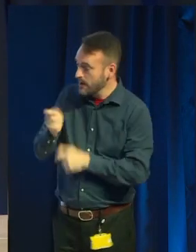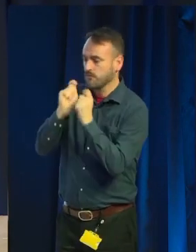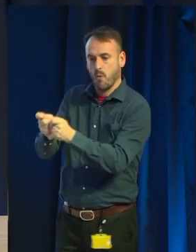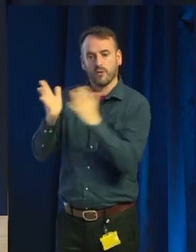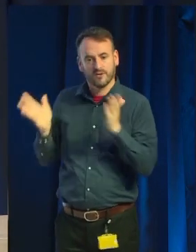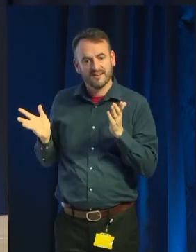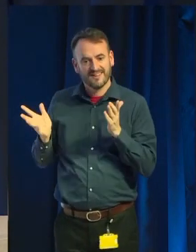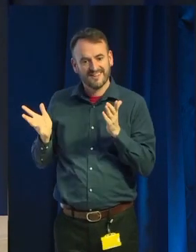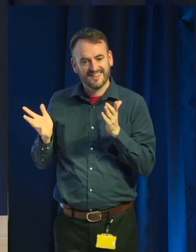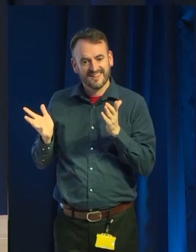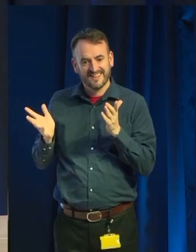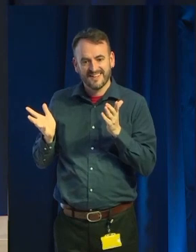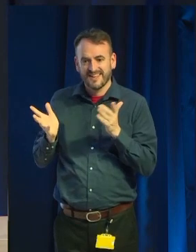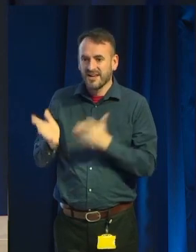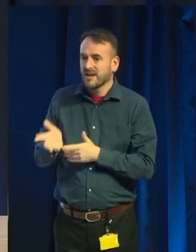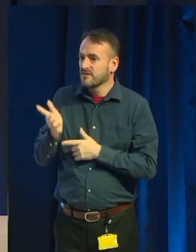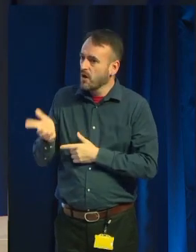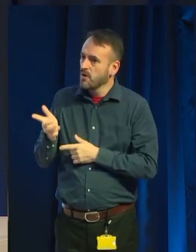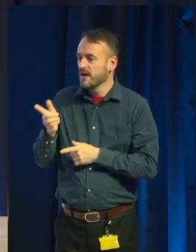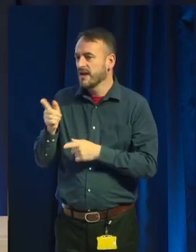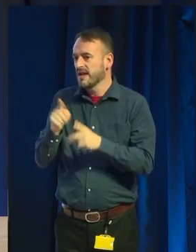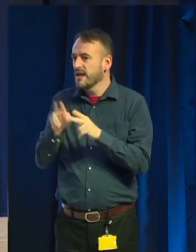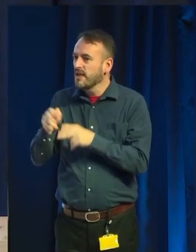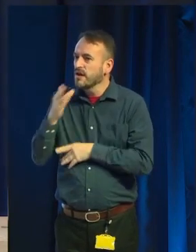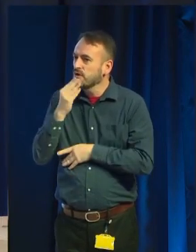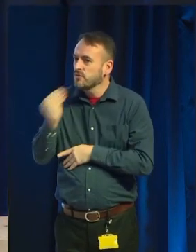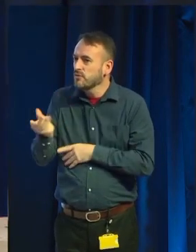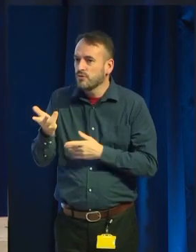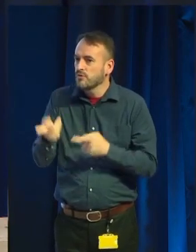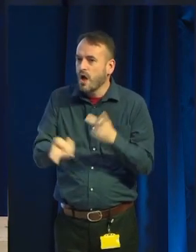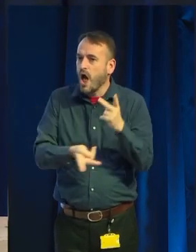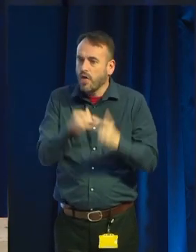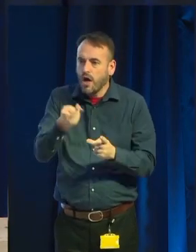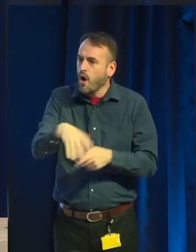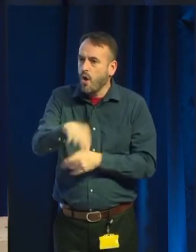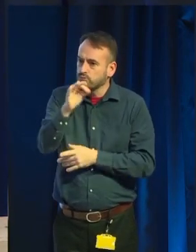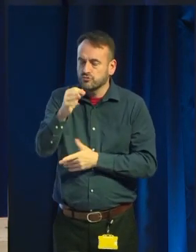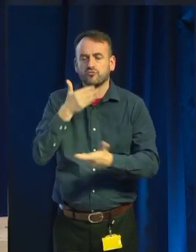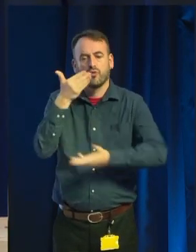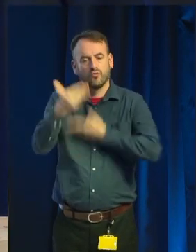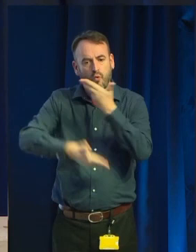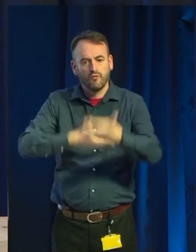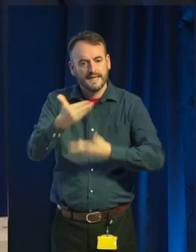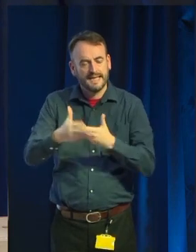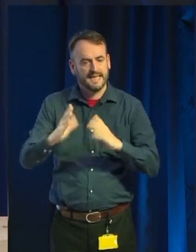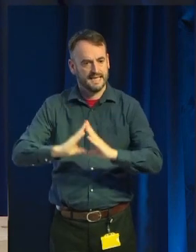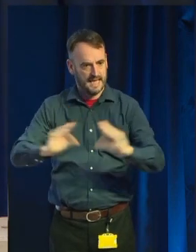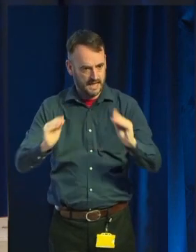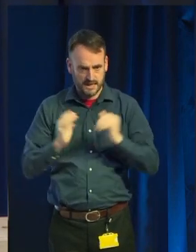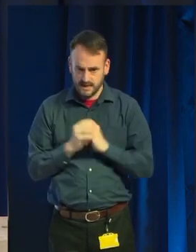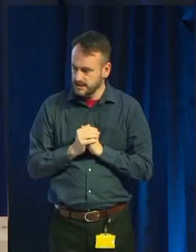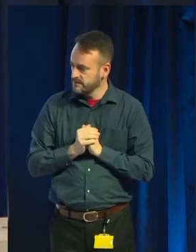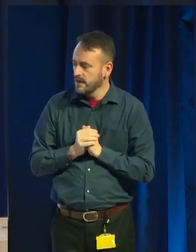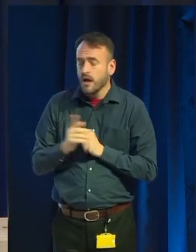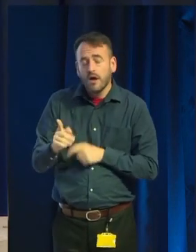the gaze system or a completely optional narrative scene. So feminism is about choice